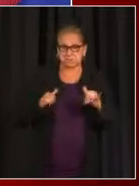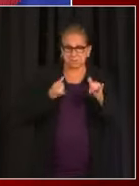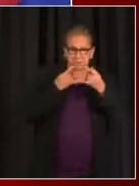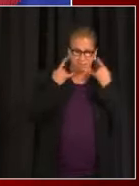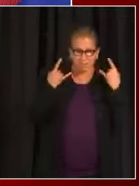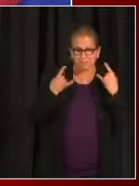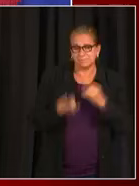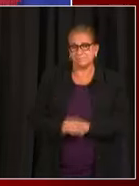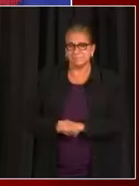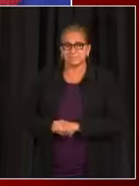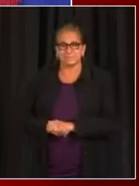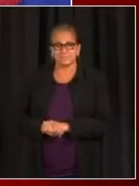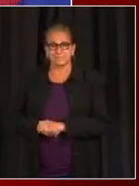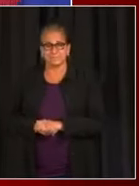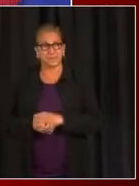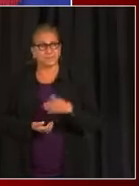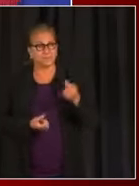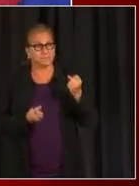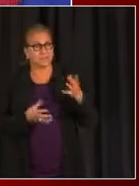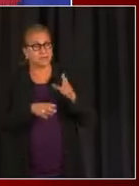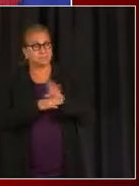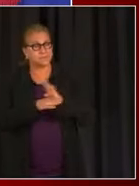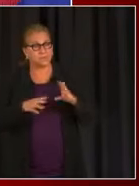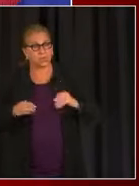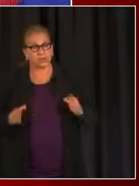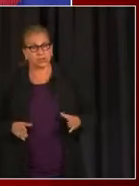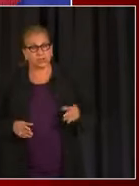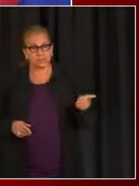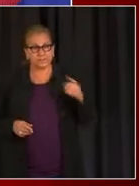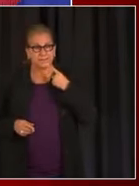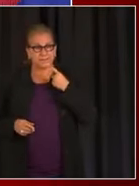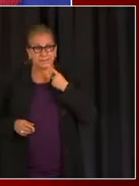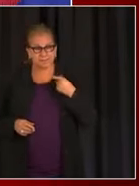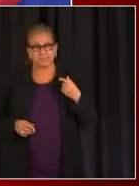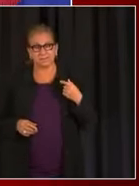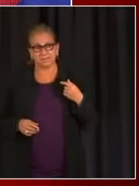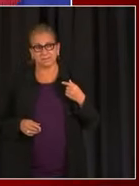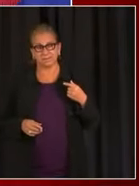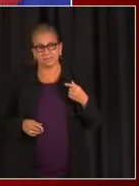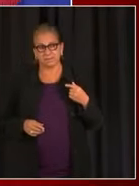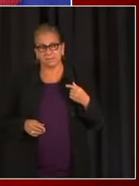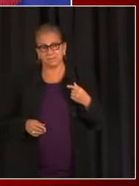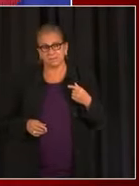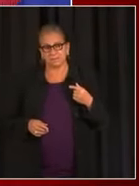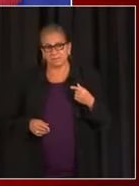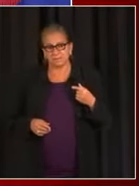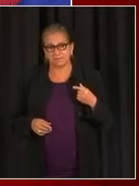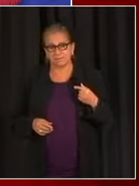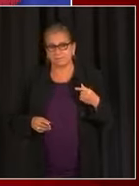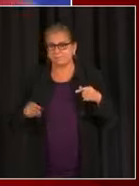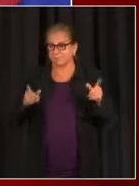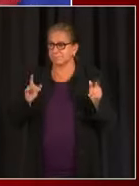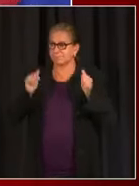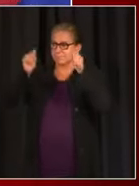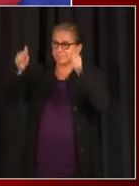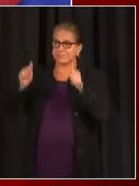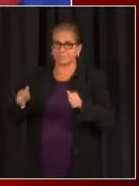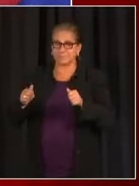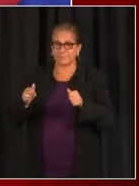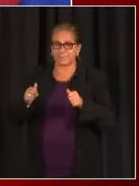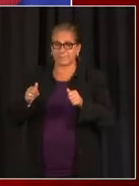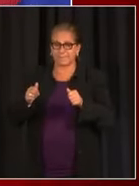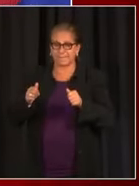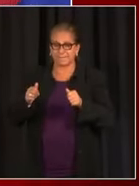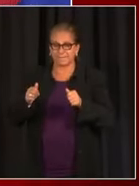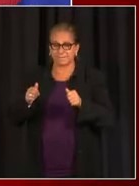think what I hear from a lot of business owners is they find it helpful when it's just clear. If Dr. Nesbitt says